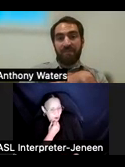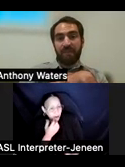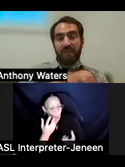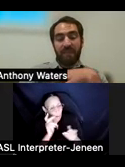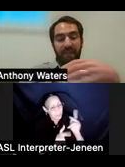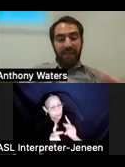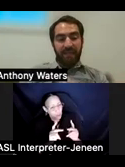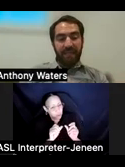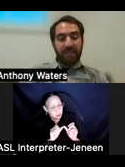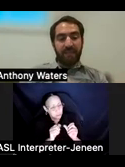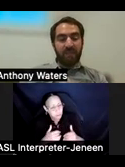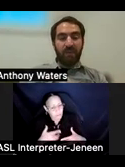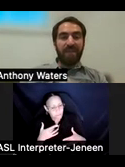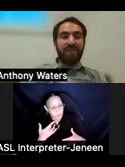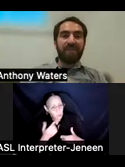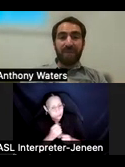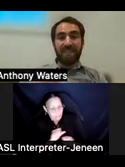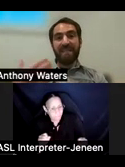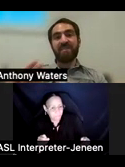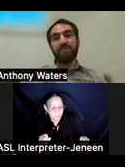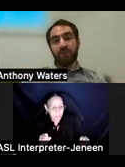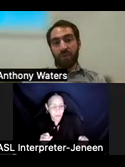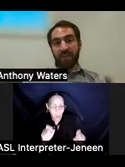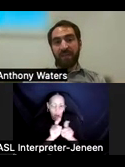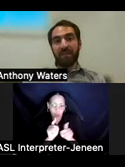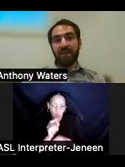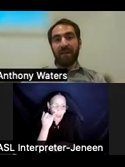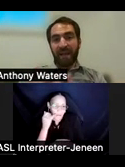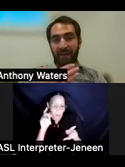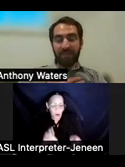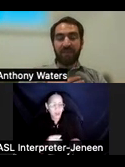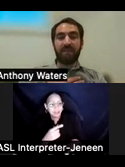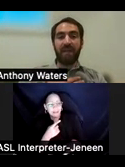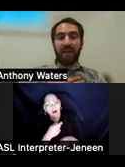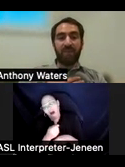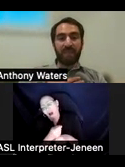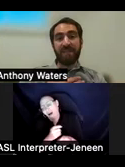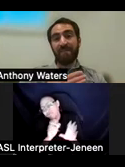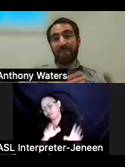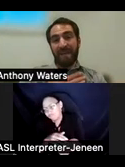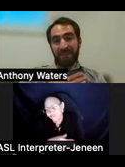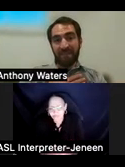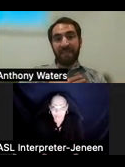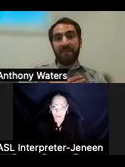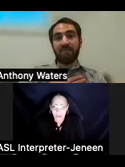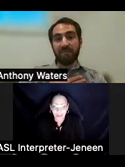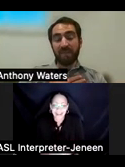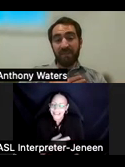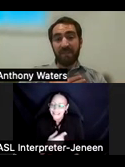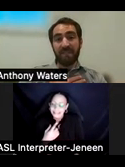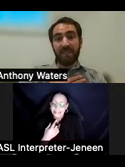safe. And so even if somebody says they're joking, I will say to them, I have to take